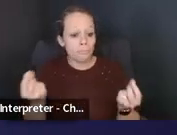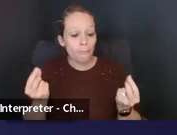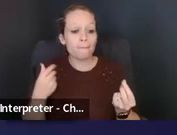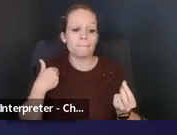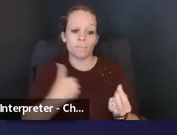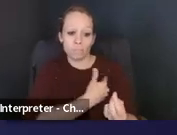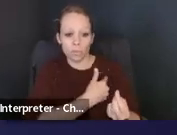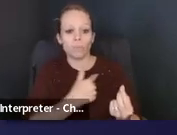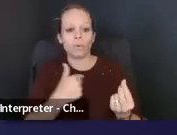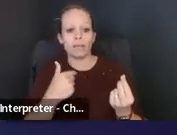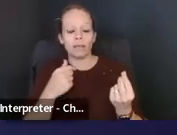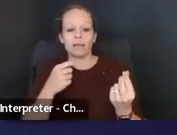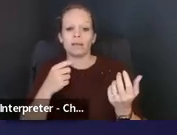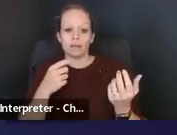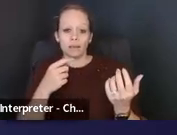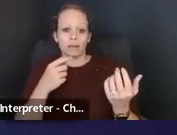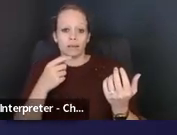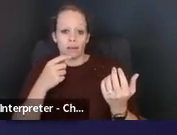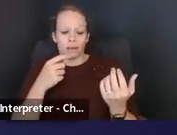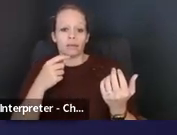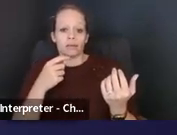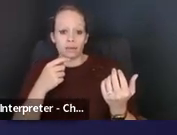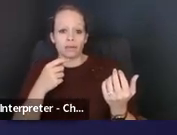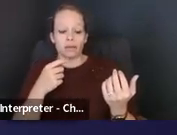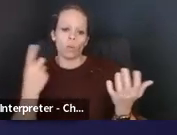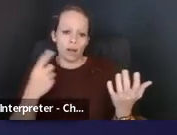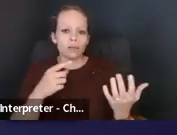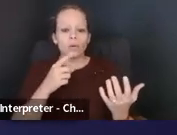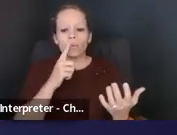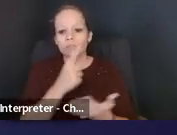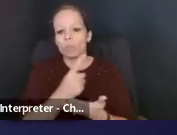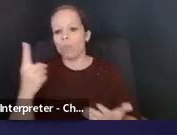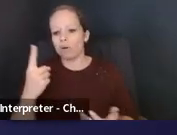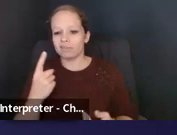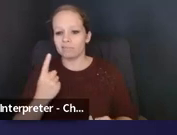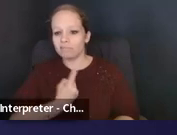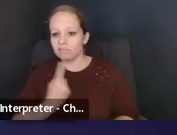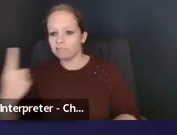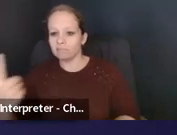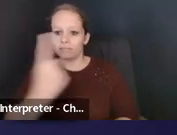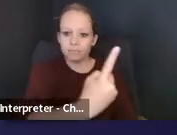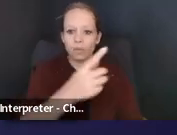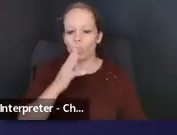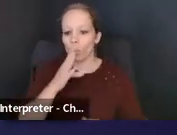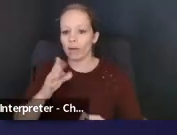sections after we overview them, and one of us each will kind of answer first